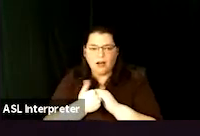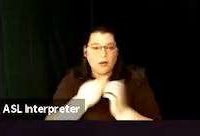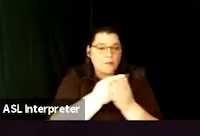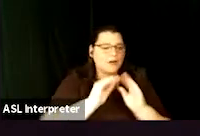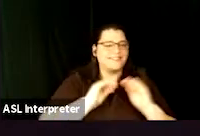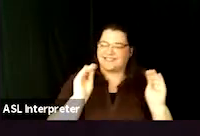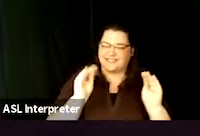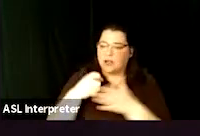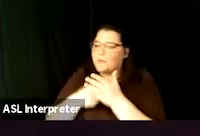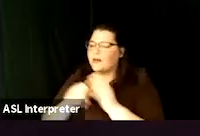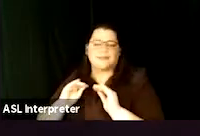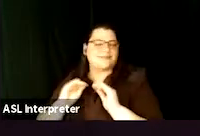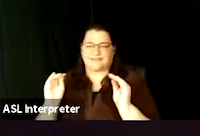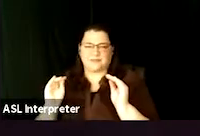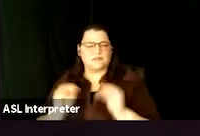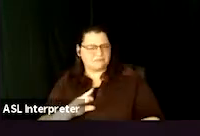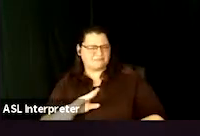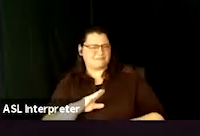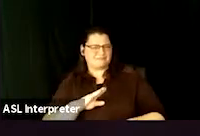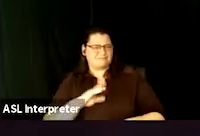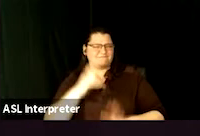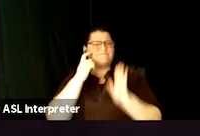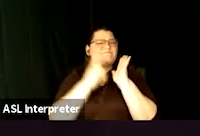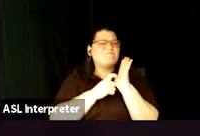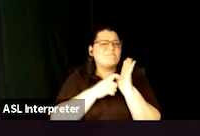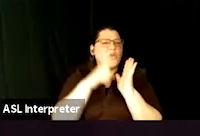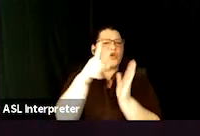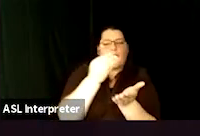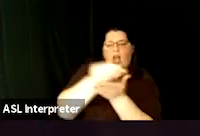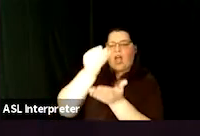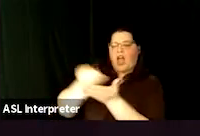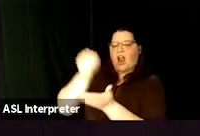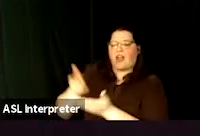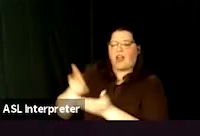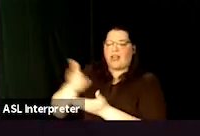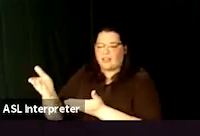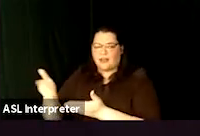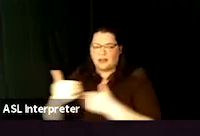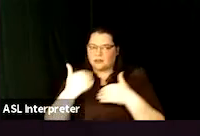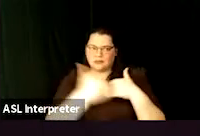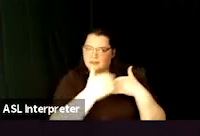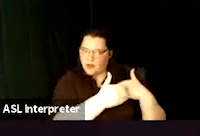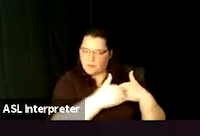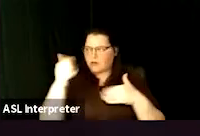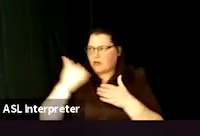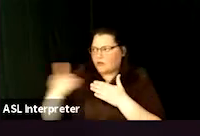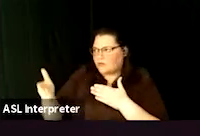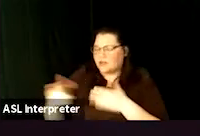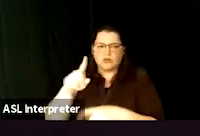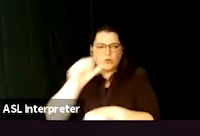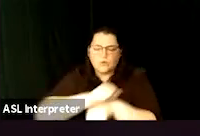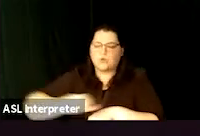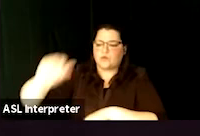bread, and your labor for that which does not satisfy? Listen carefully to me and eat what is